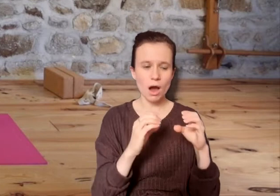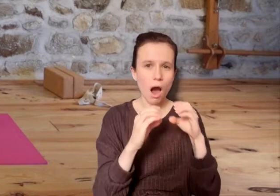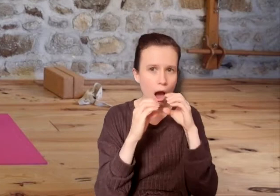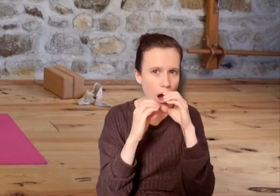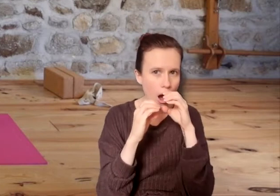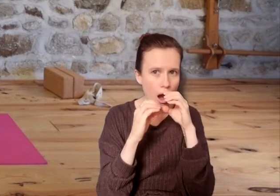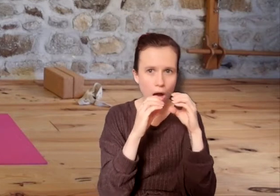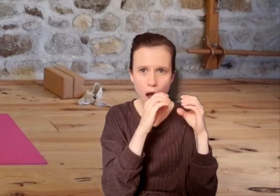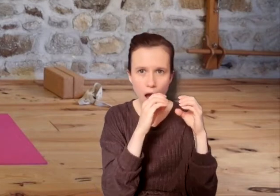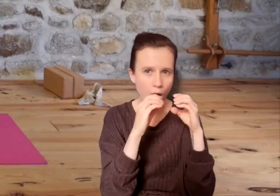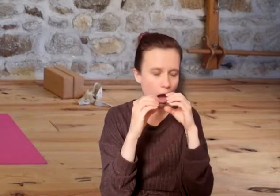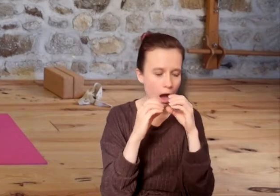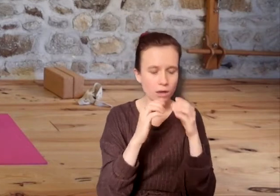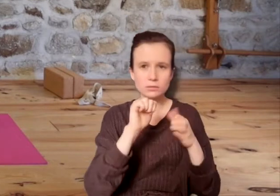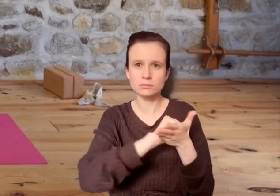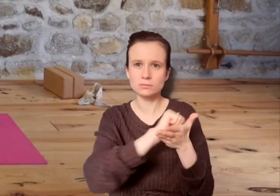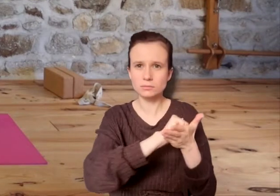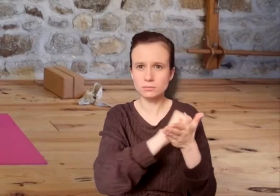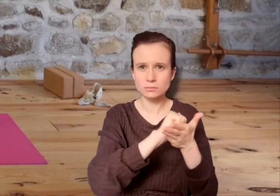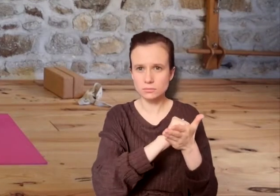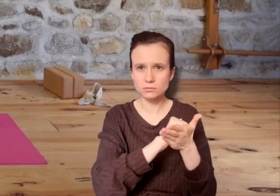and you breathe on them, right? And you go, oh, before you